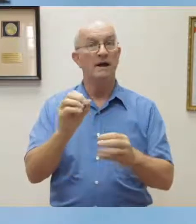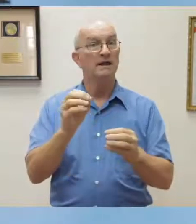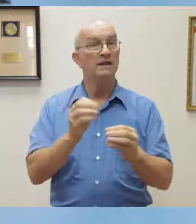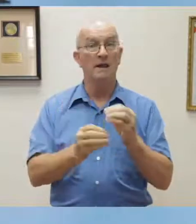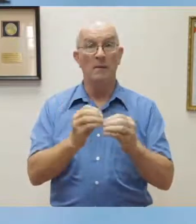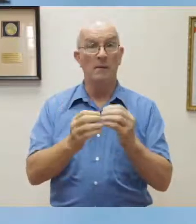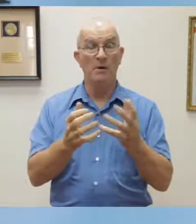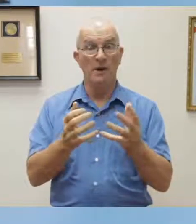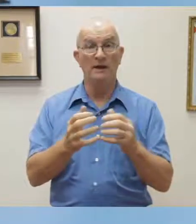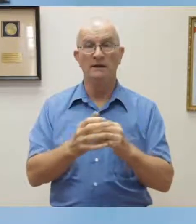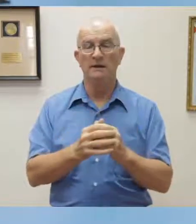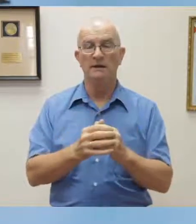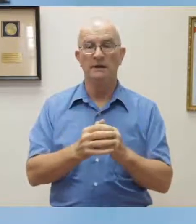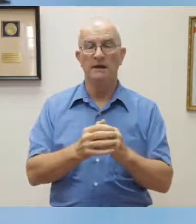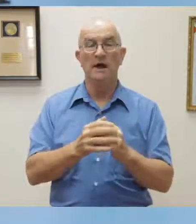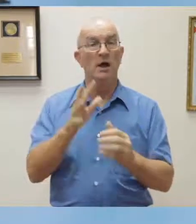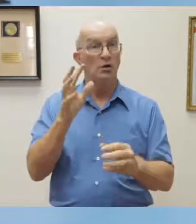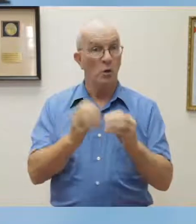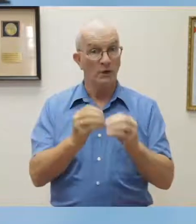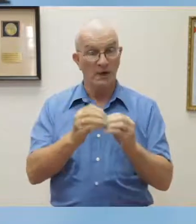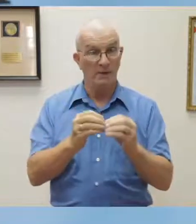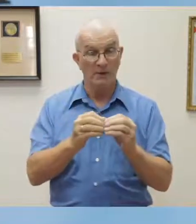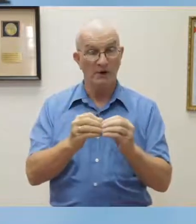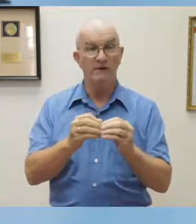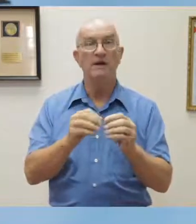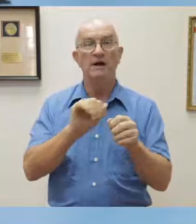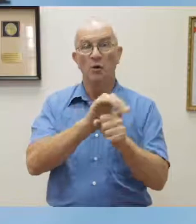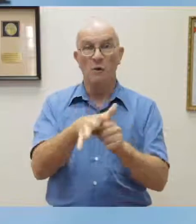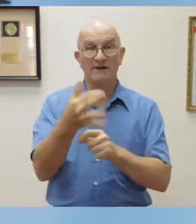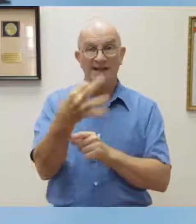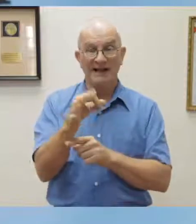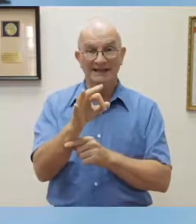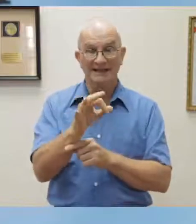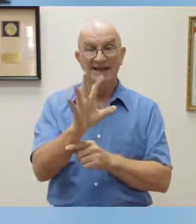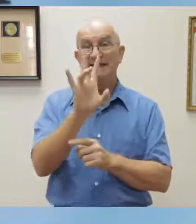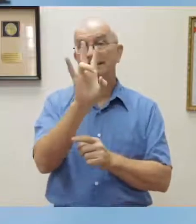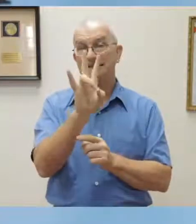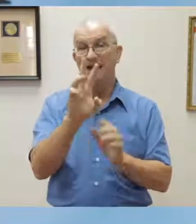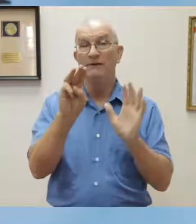follows. The total number of cases is